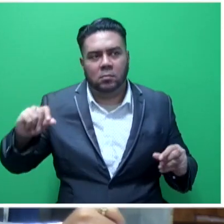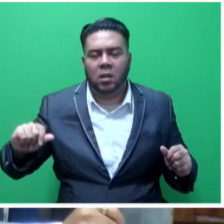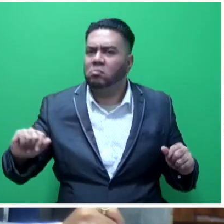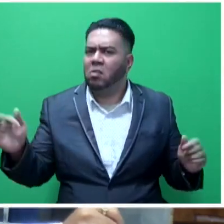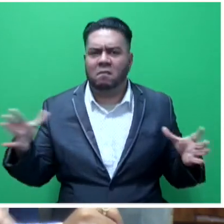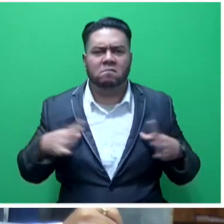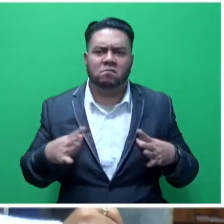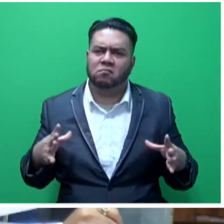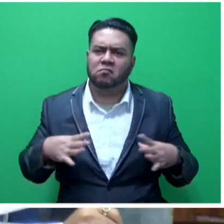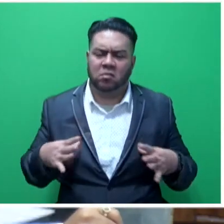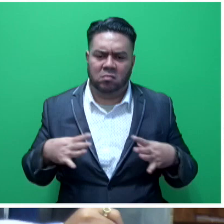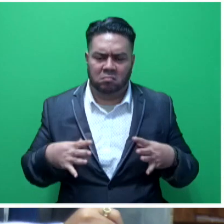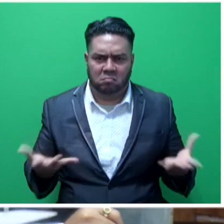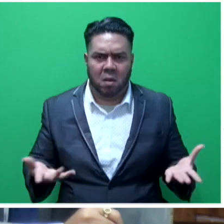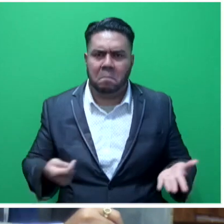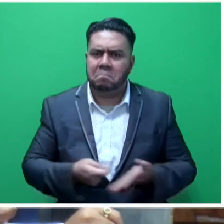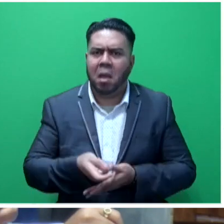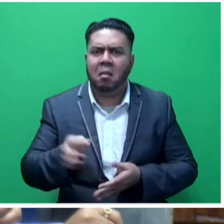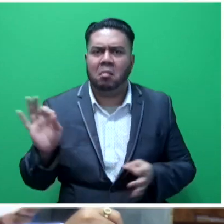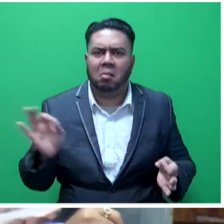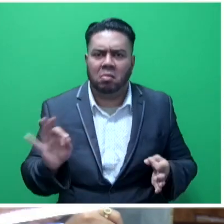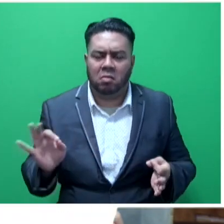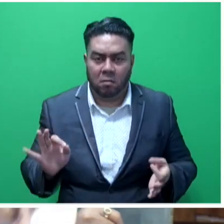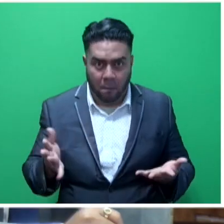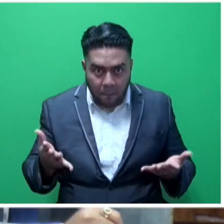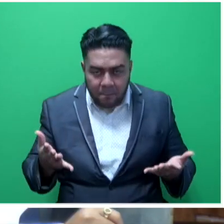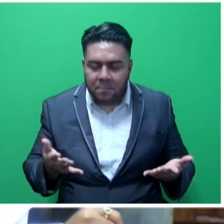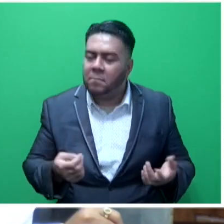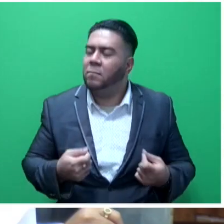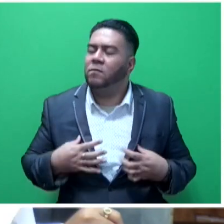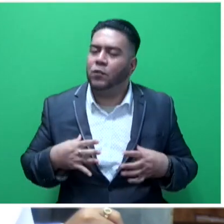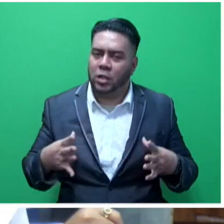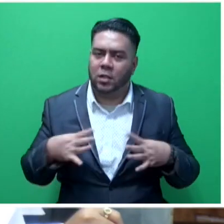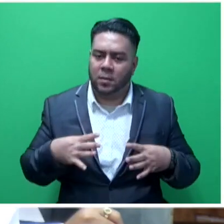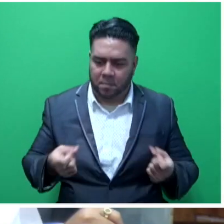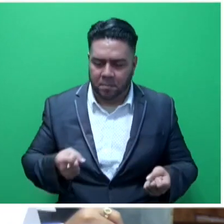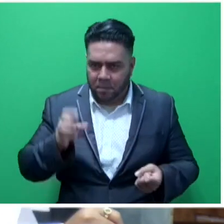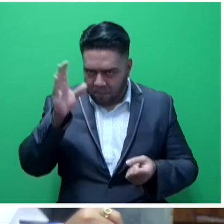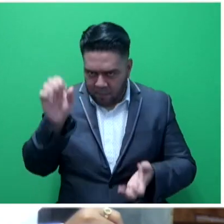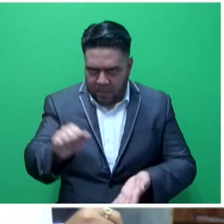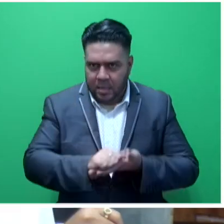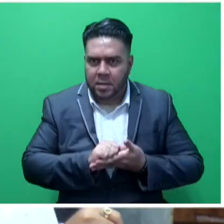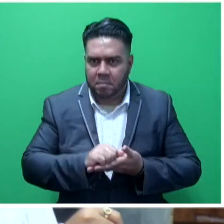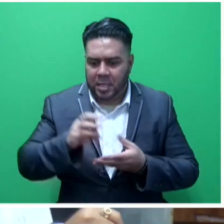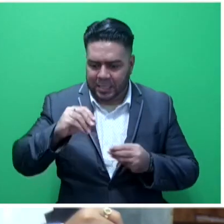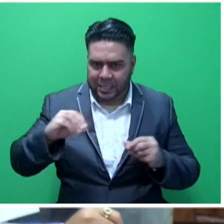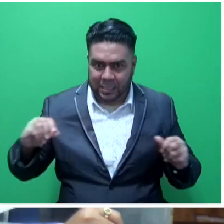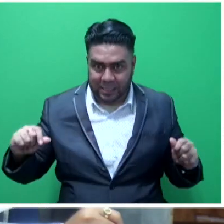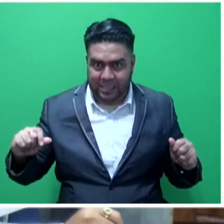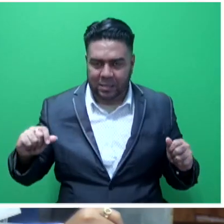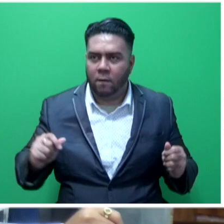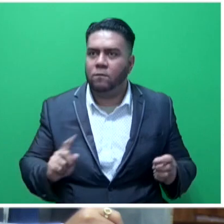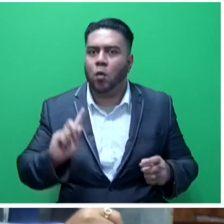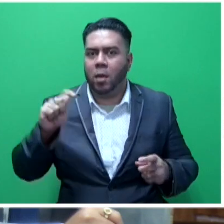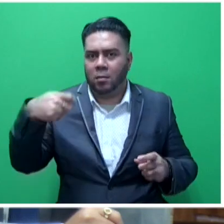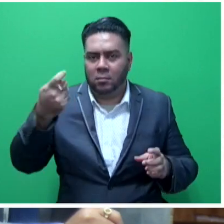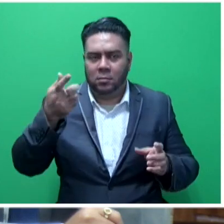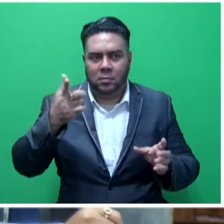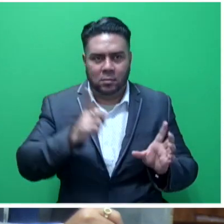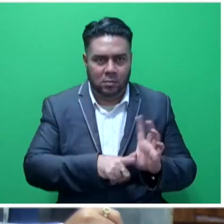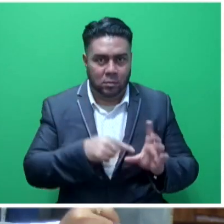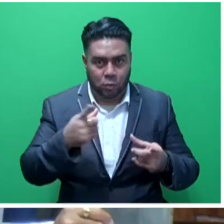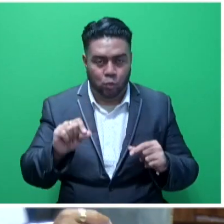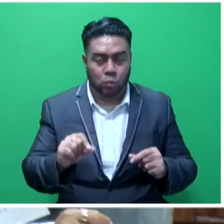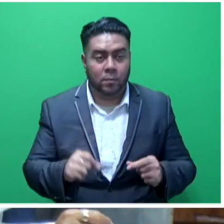to them. So, Mr. Speaker, we have cold storage facility at a number of research stations: the Cornebia research